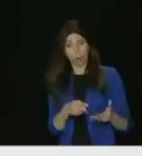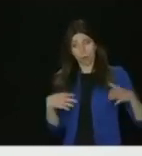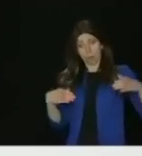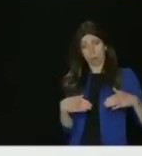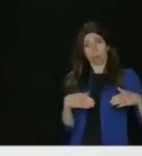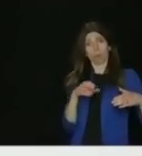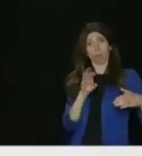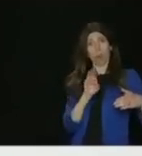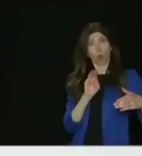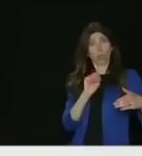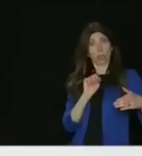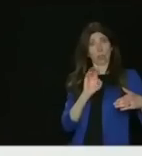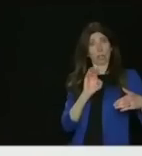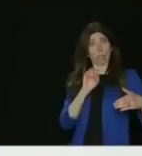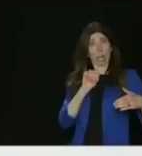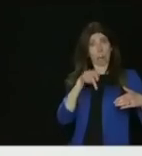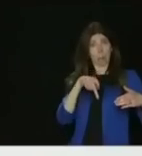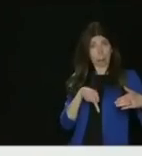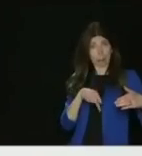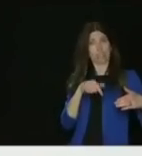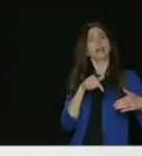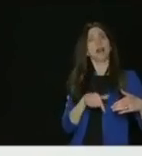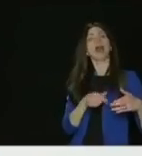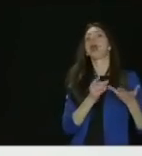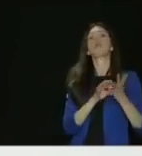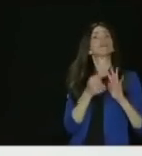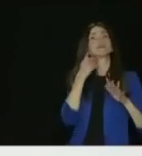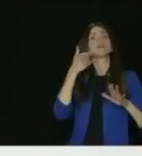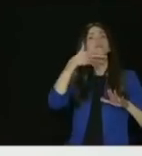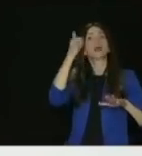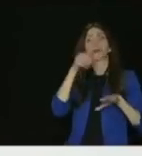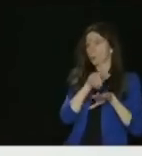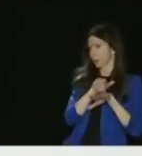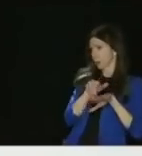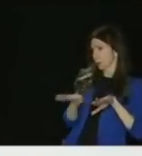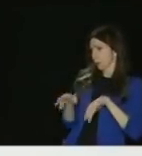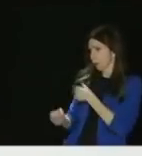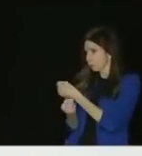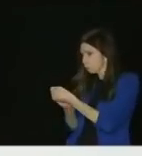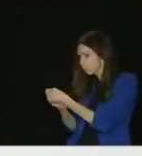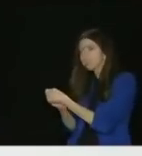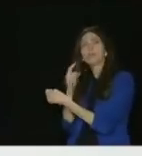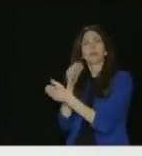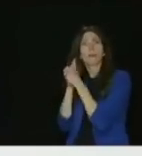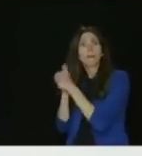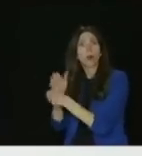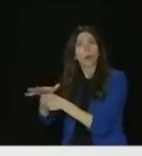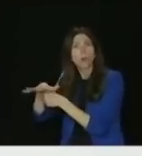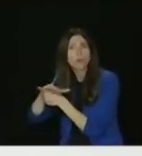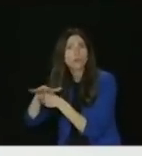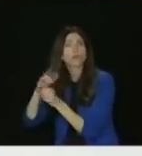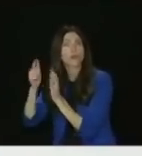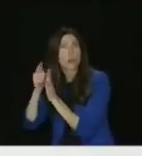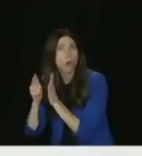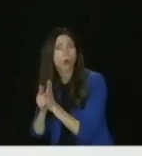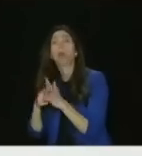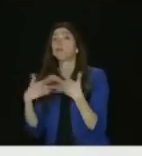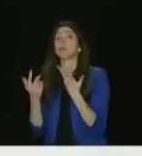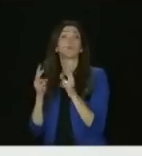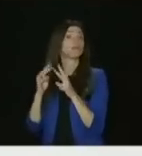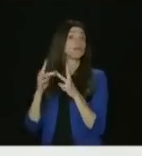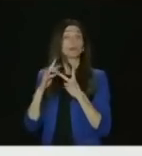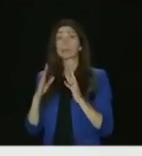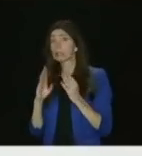more efficiently assigned to those areas to uphold the law, be they municipal laws, provincial laws, or